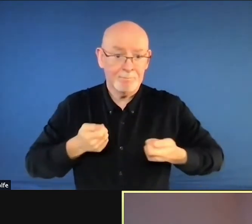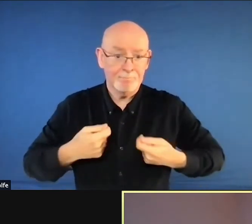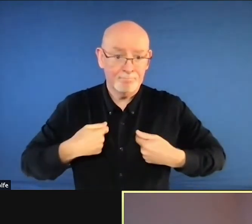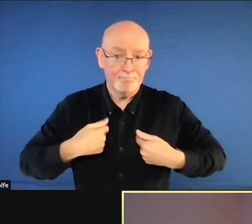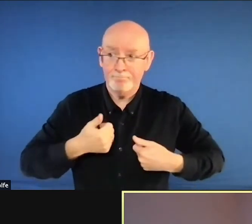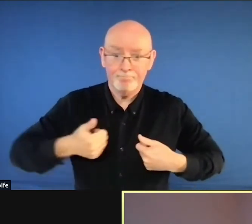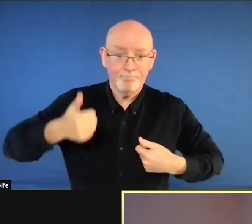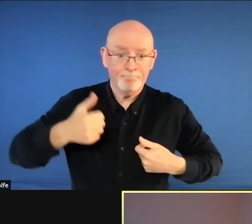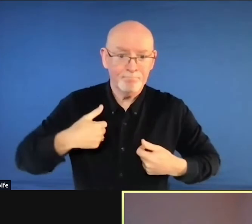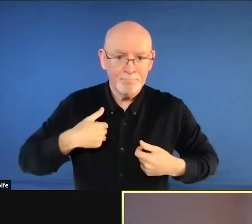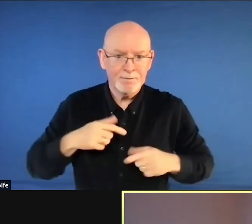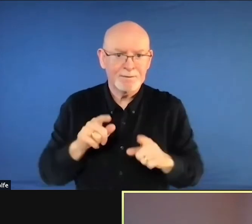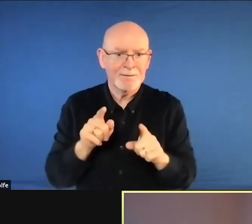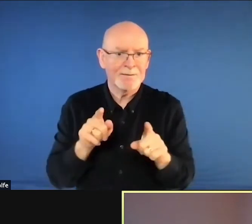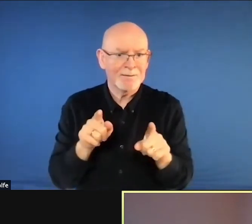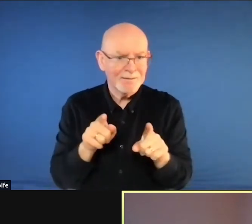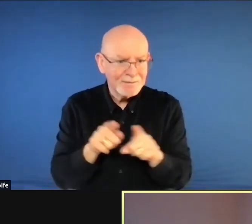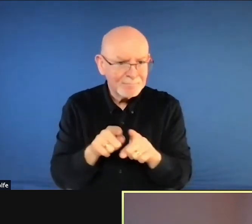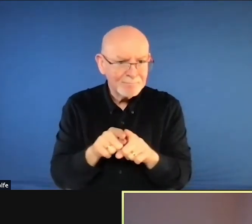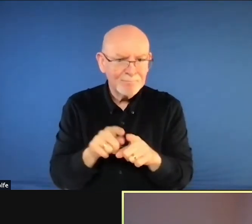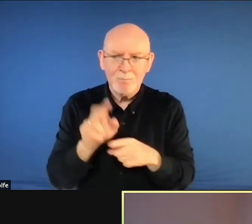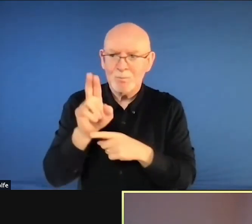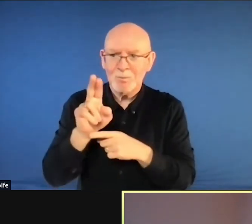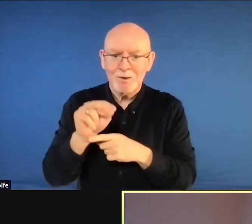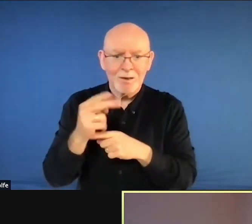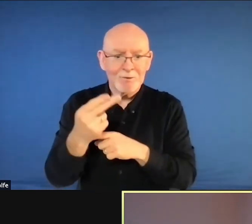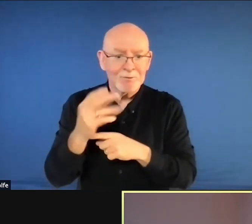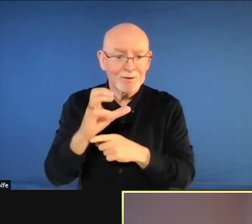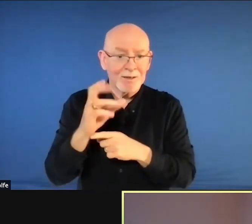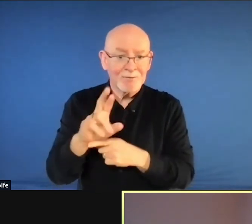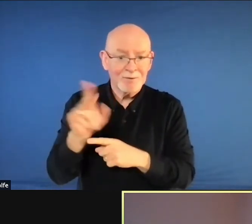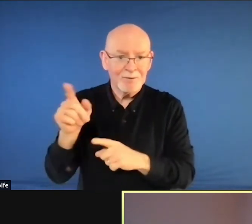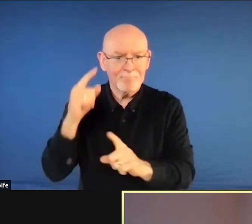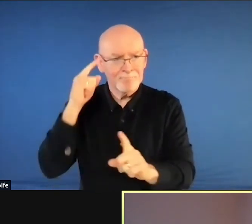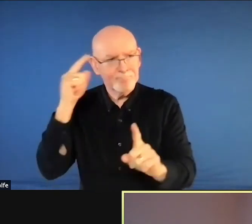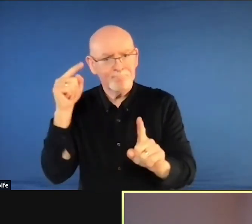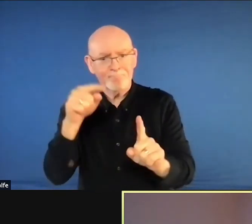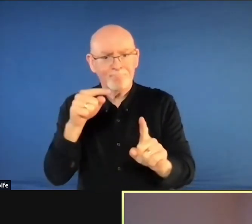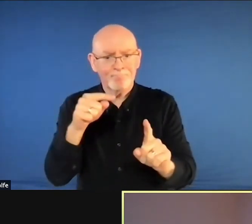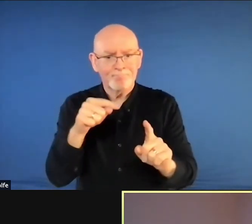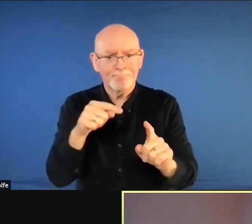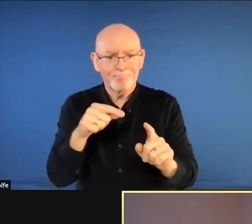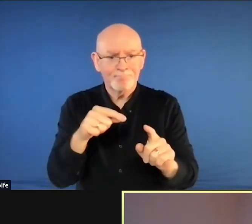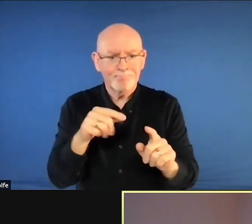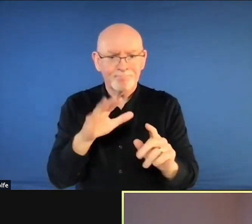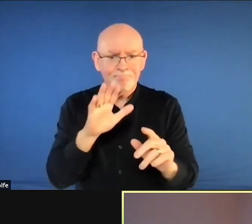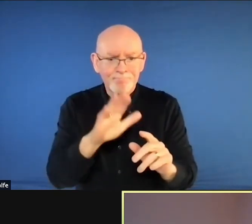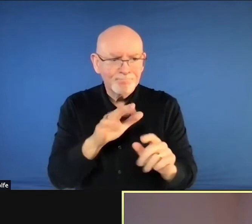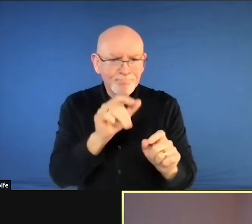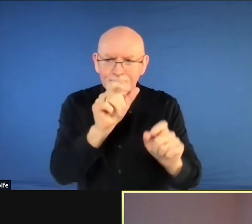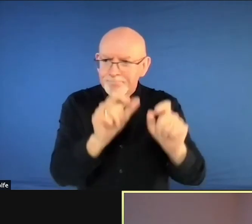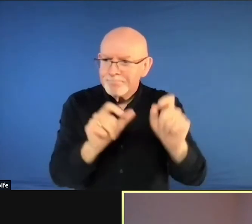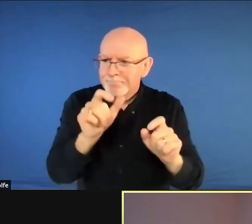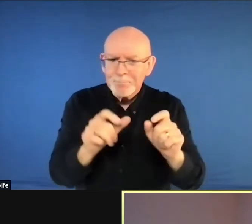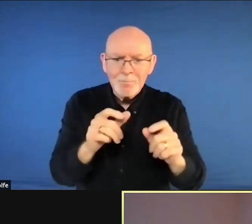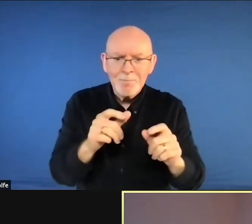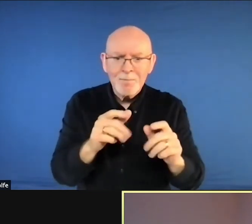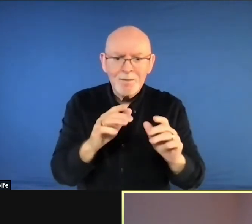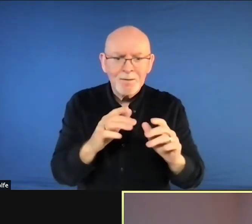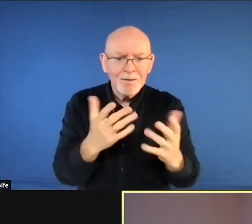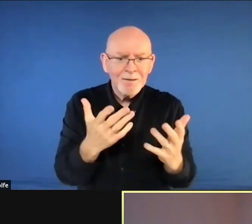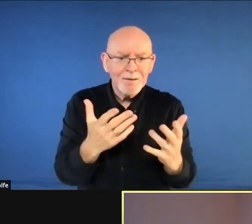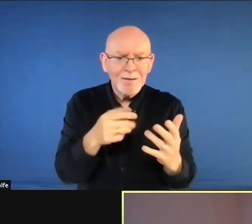condition of people, towards the welfare of this population group, if you'd like. So in that sense, in terms